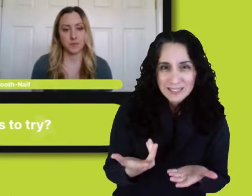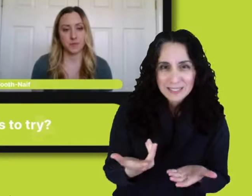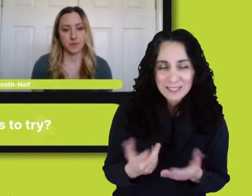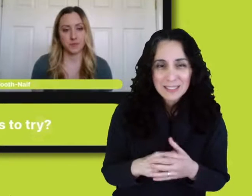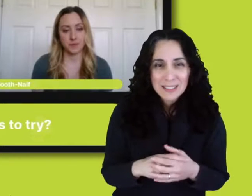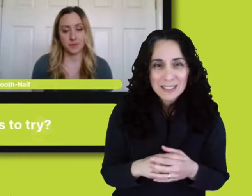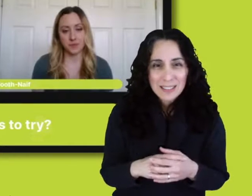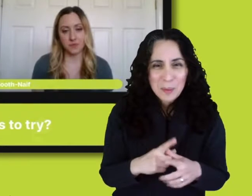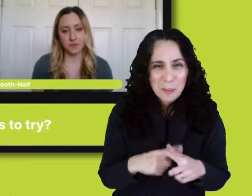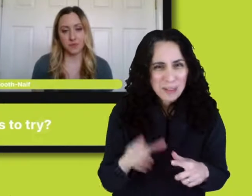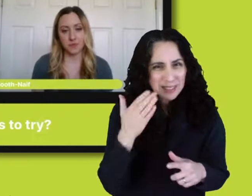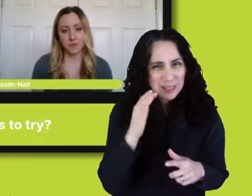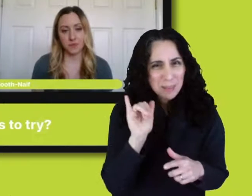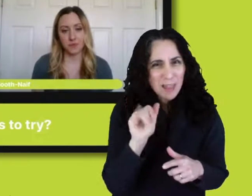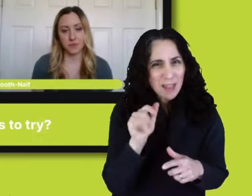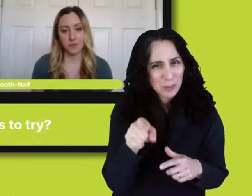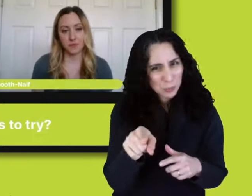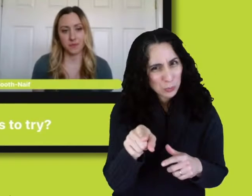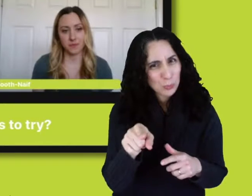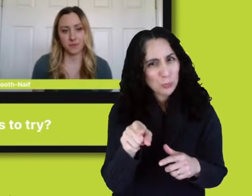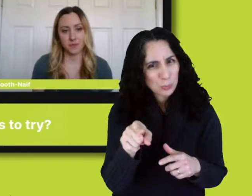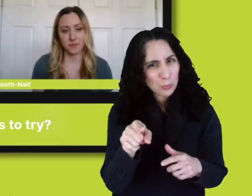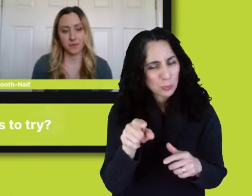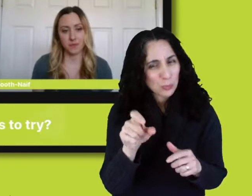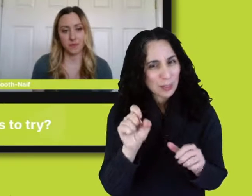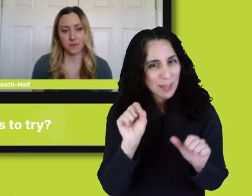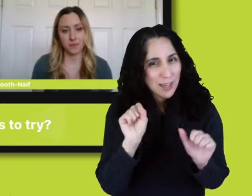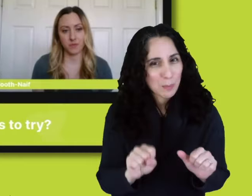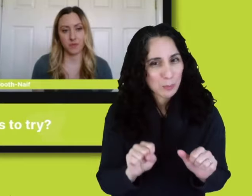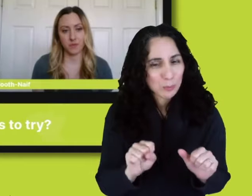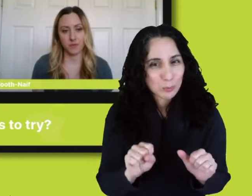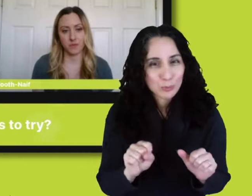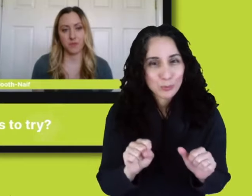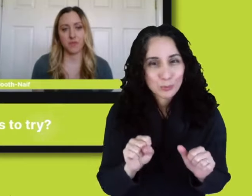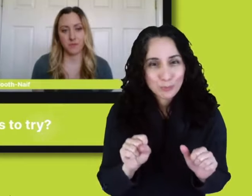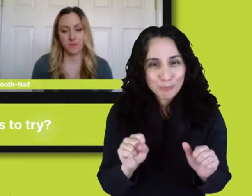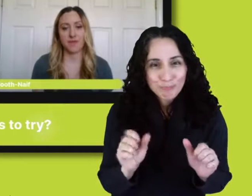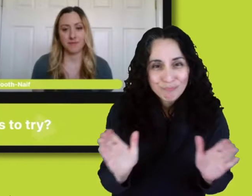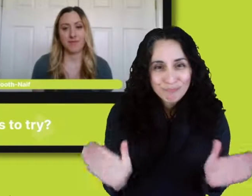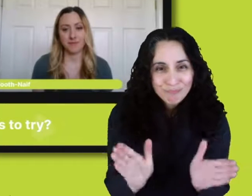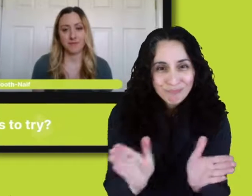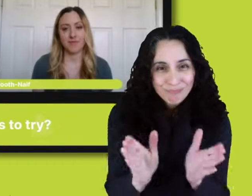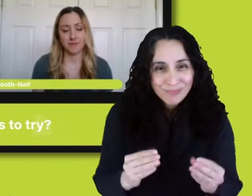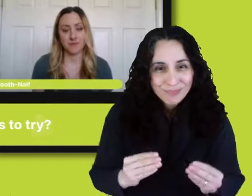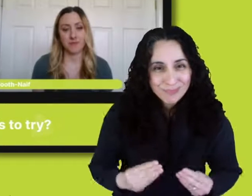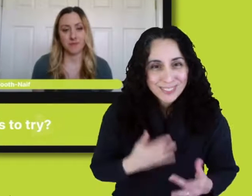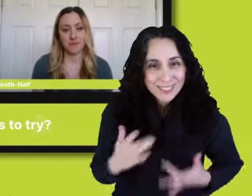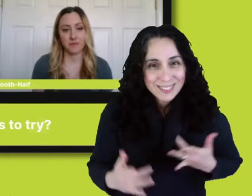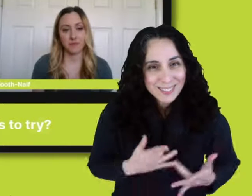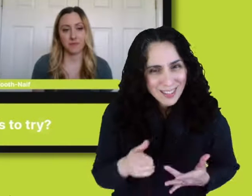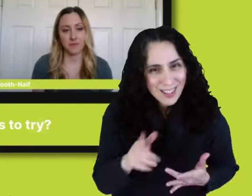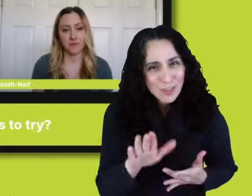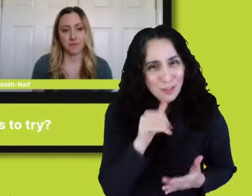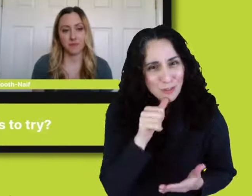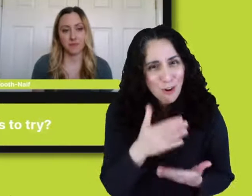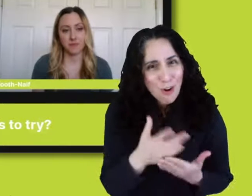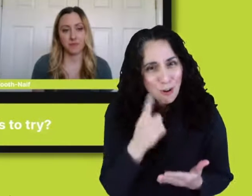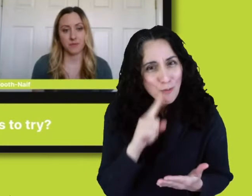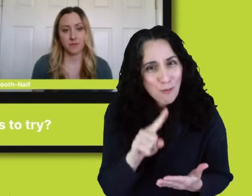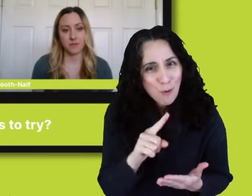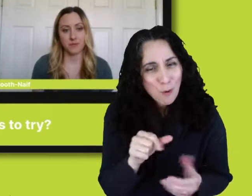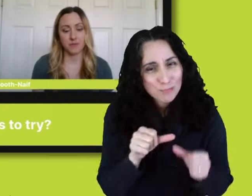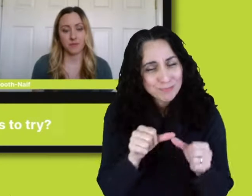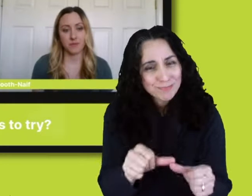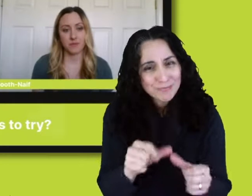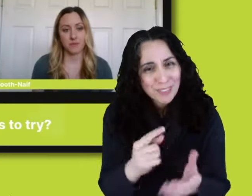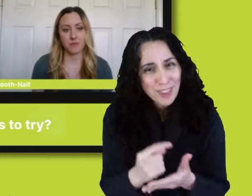seems that you've gotten a real grip on getting Briella excited for things that are really hard, like therapy. Like, it was really hard for